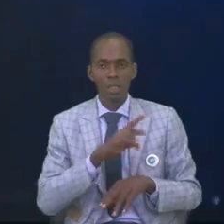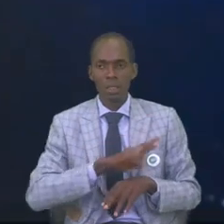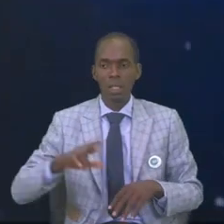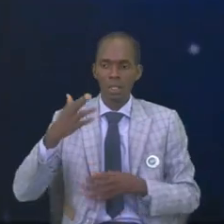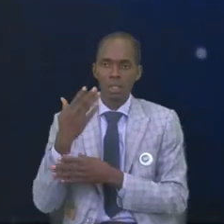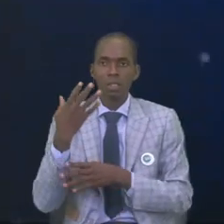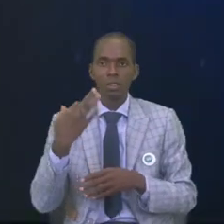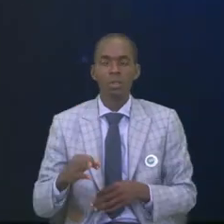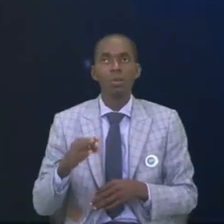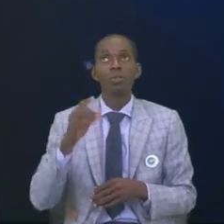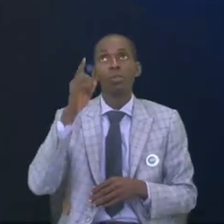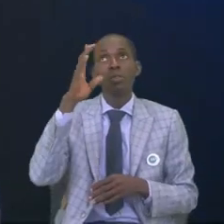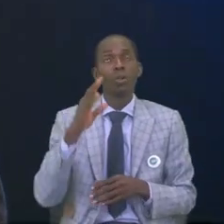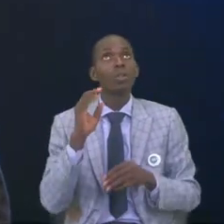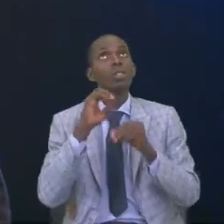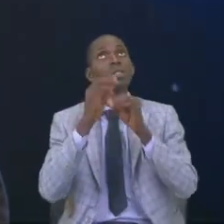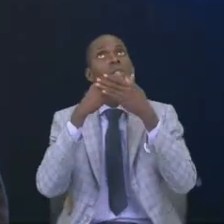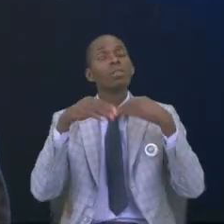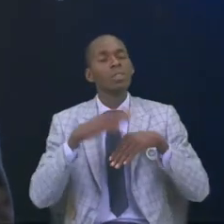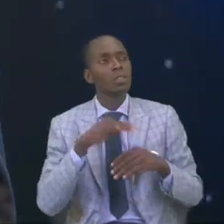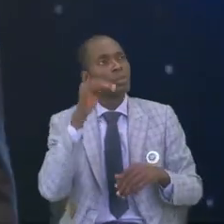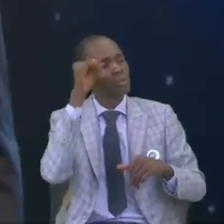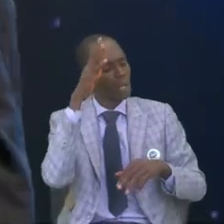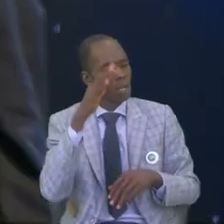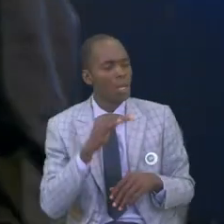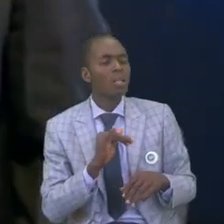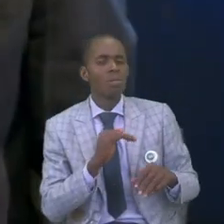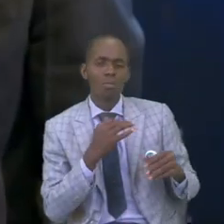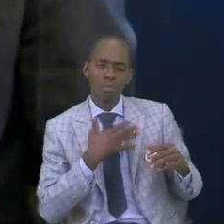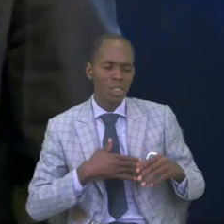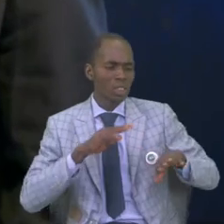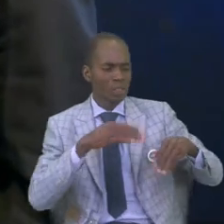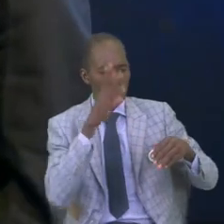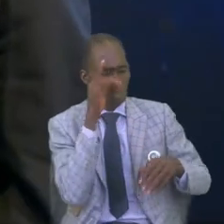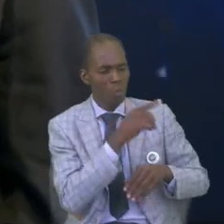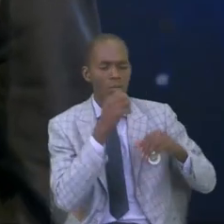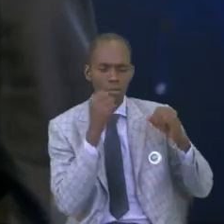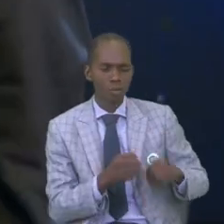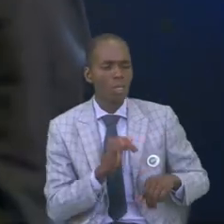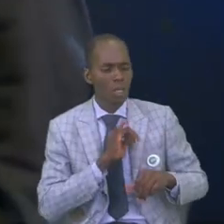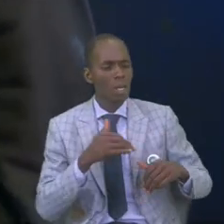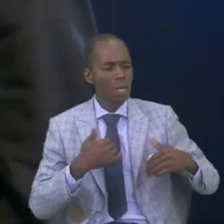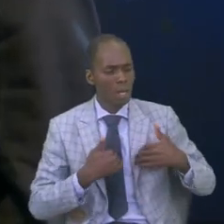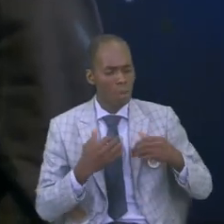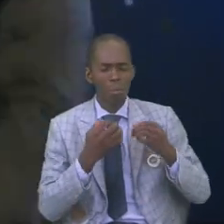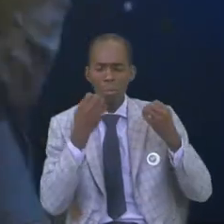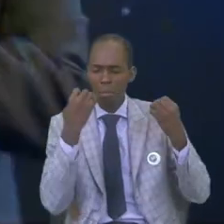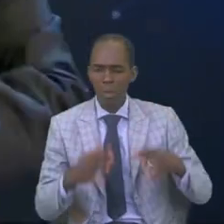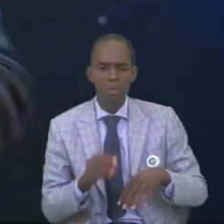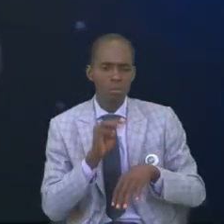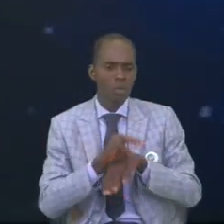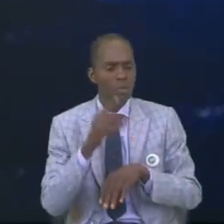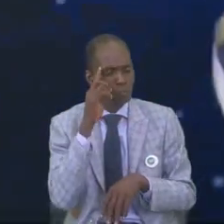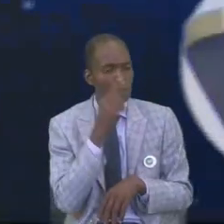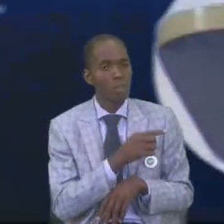strengthen that man. Have a great, great ministry for him. As his days, so shall his strength be.